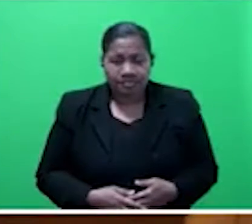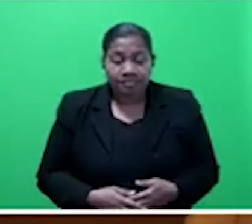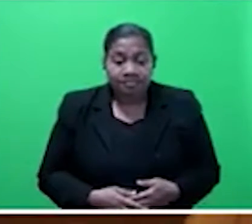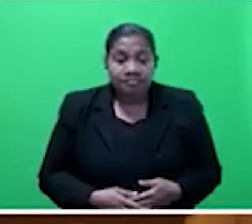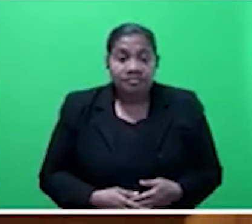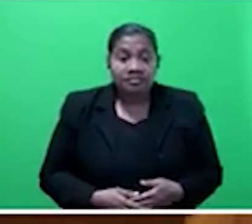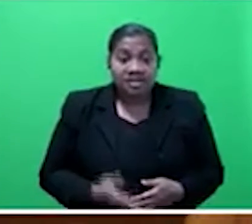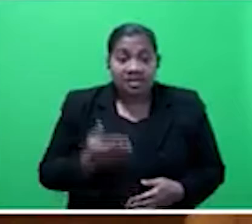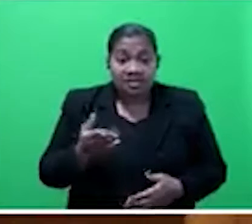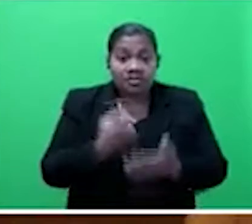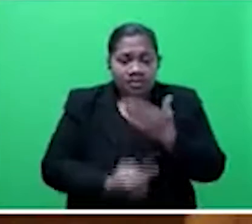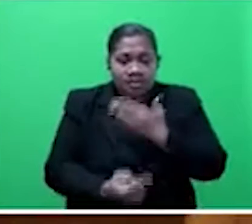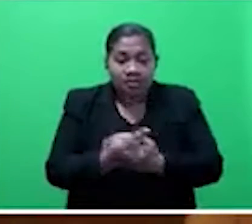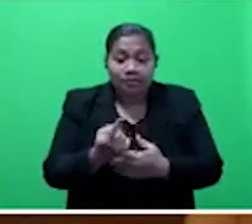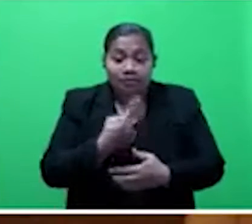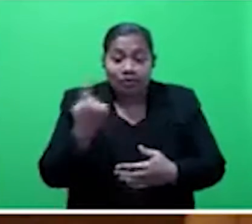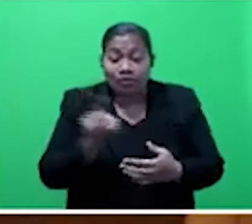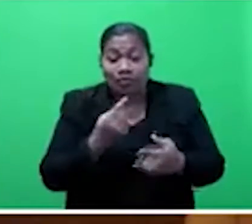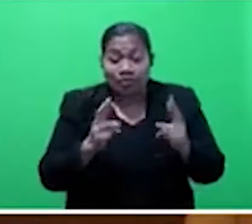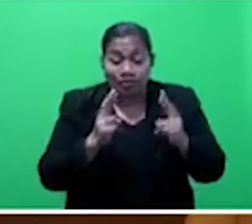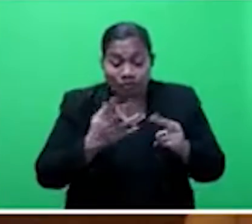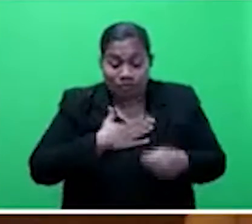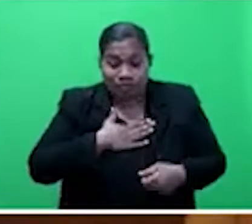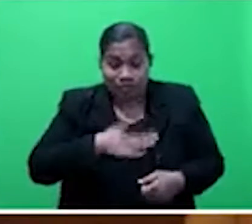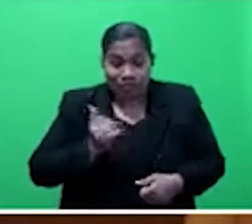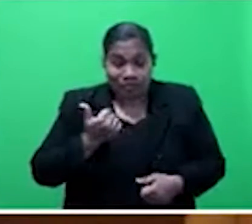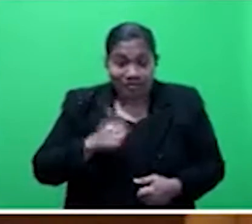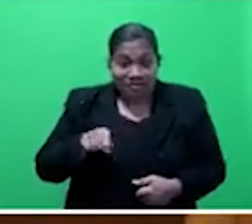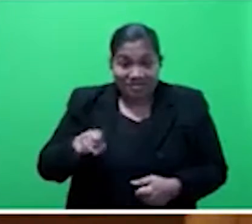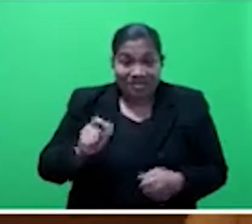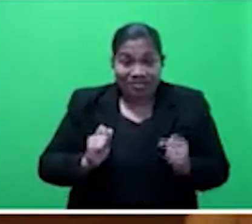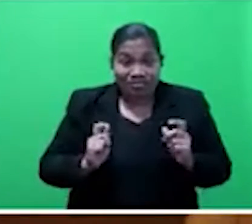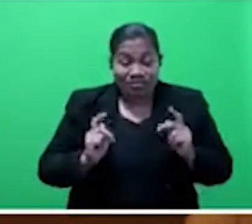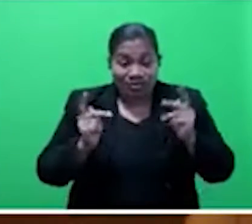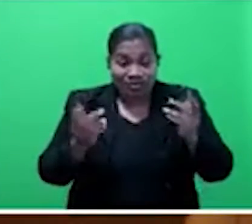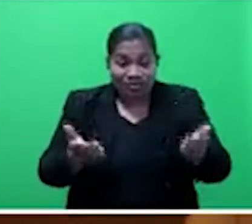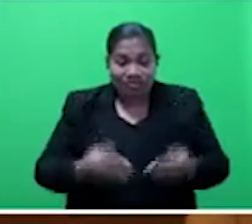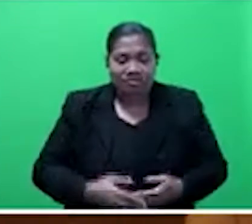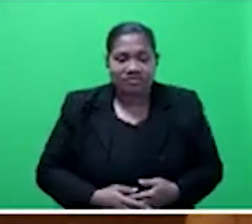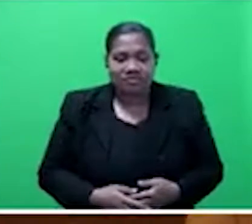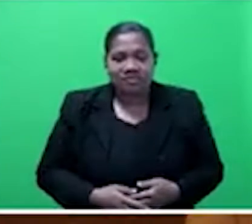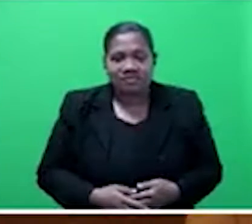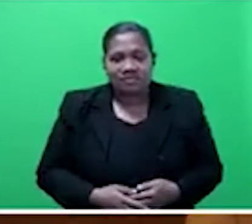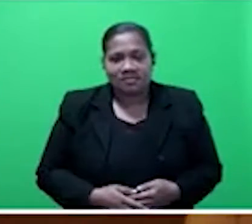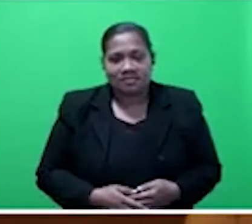who intentionally wish to exploit this provision beyond its intended scope.